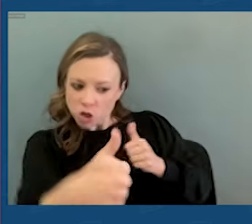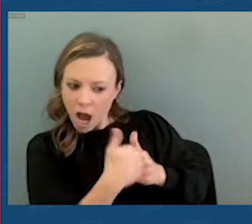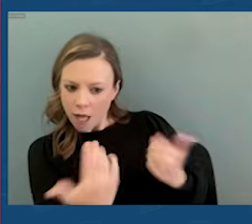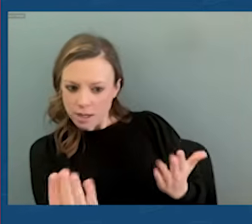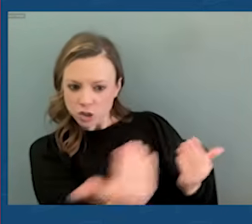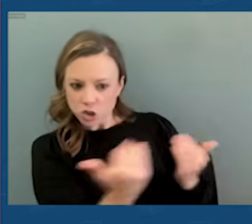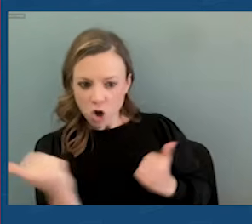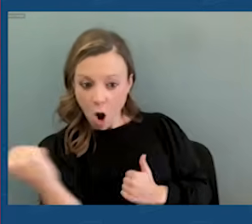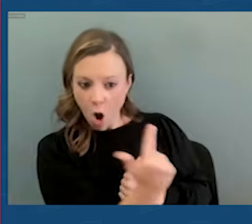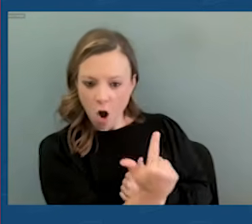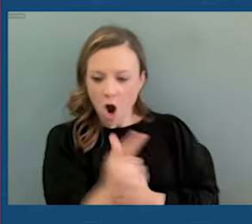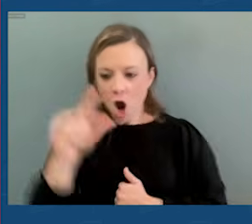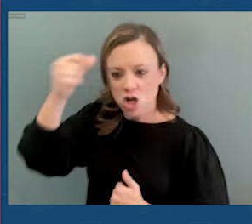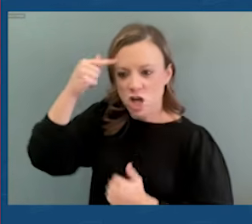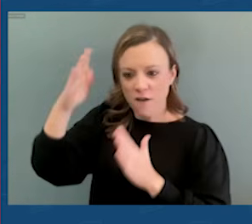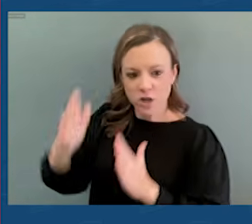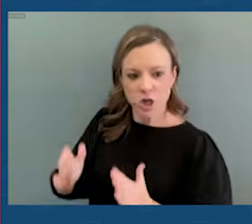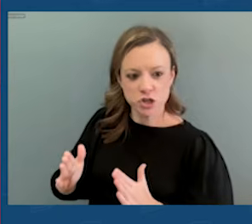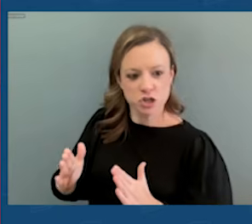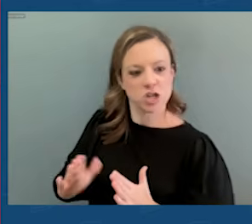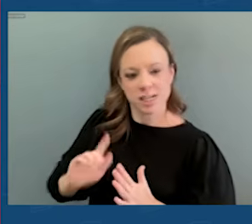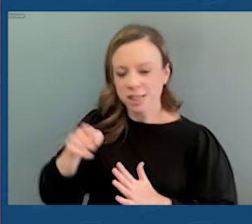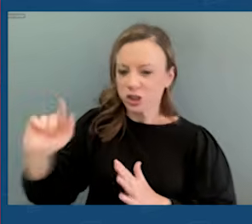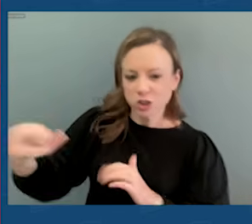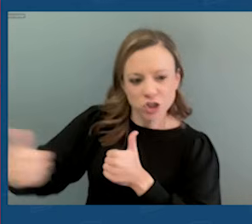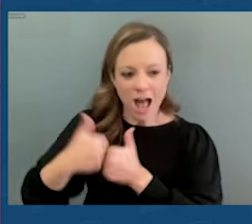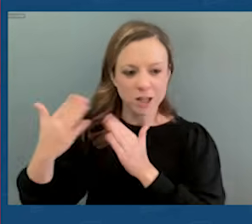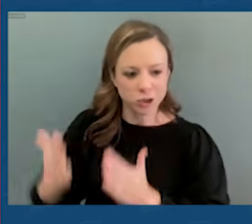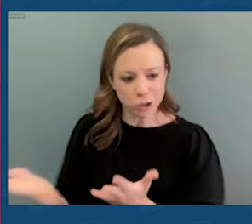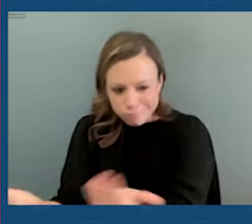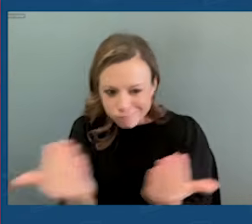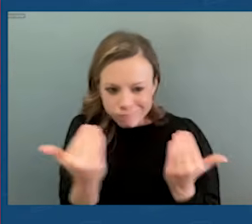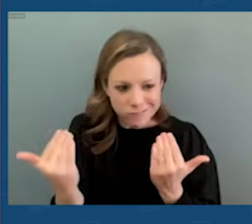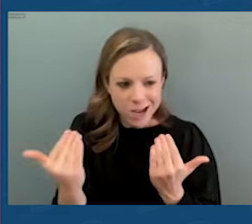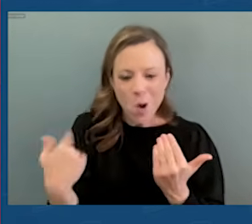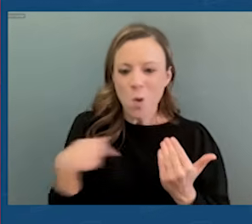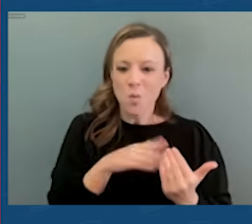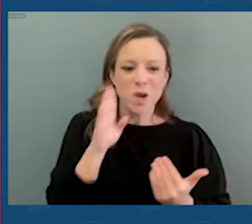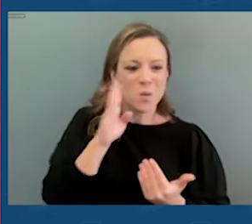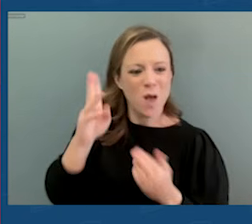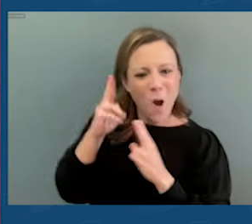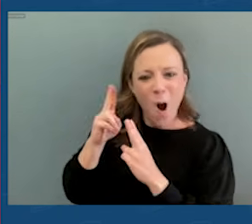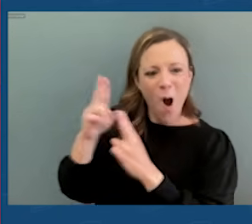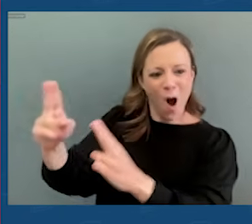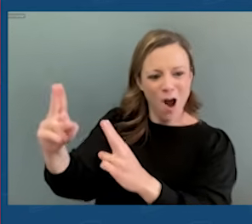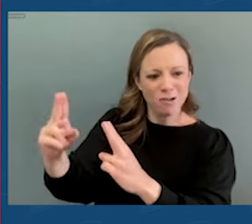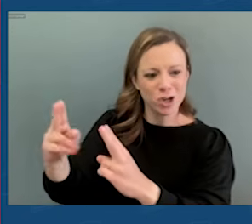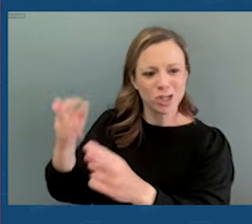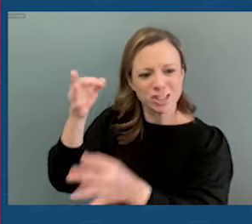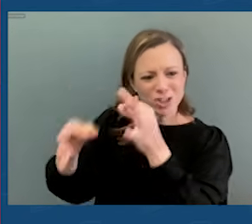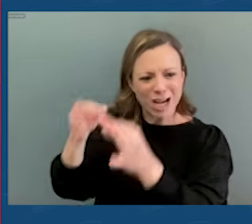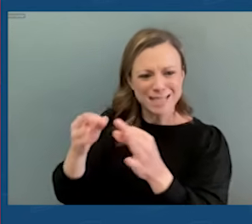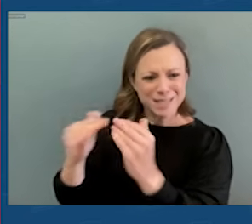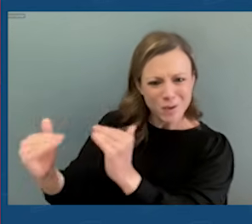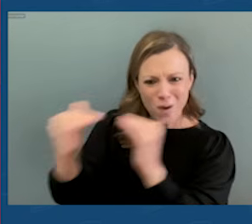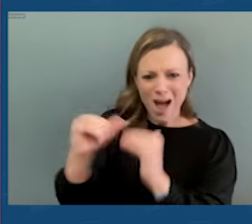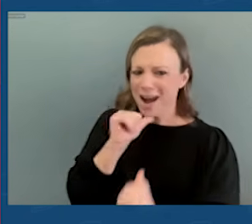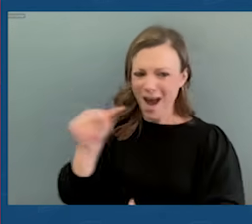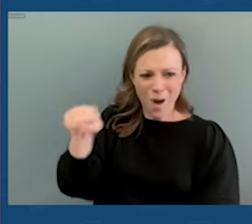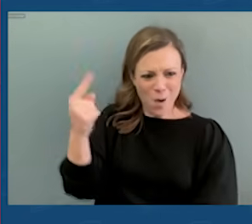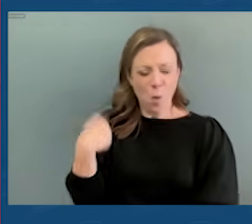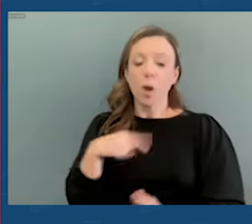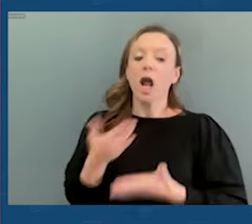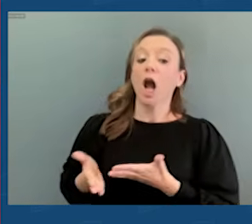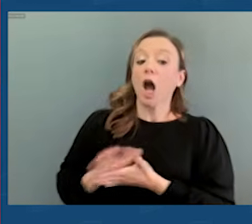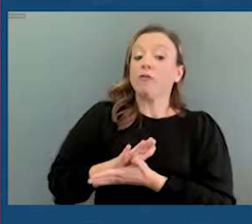has been the challenger. And we will move forward in a way that privileges justice and equality, not because we choose to cover up our